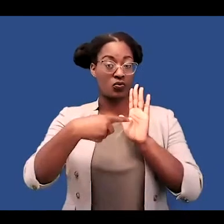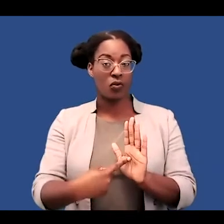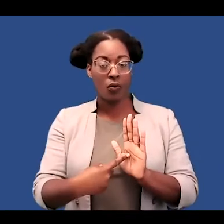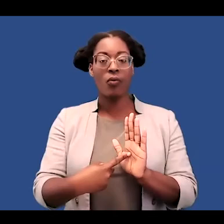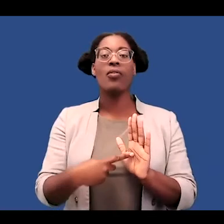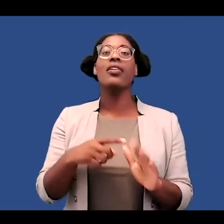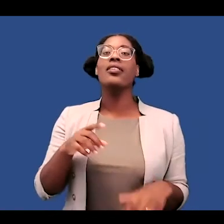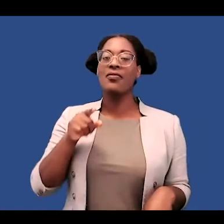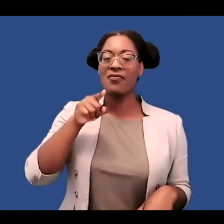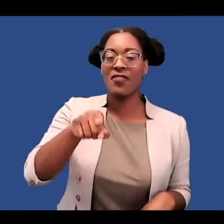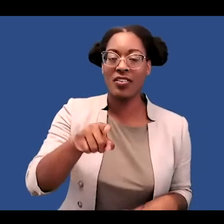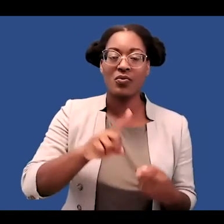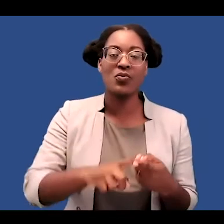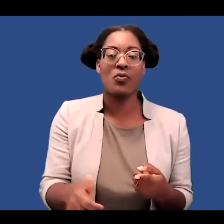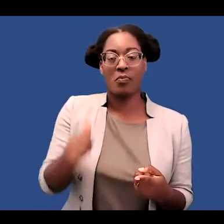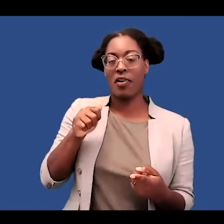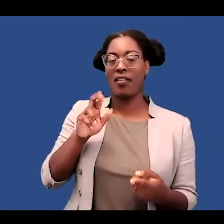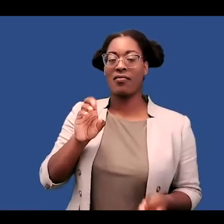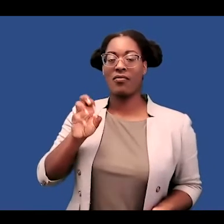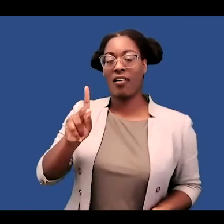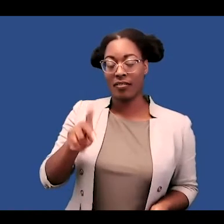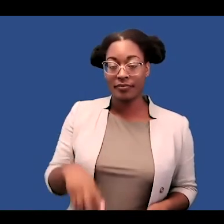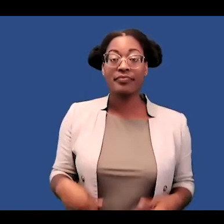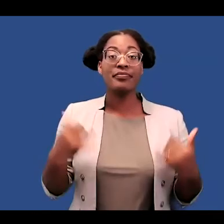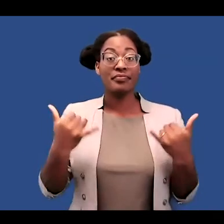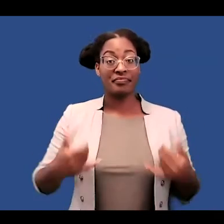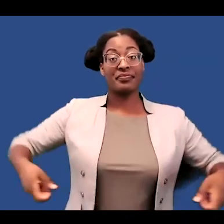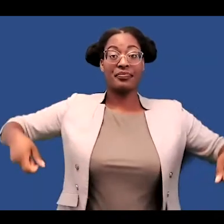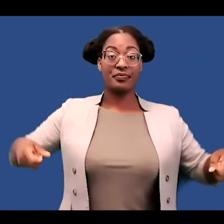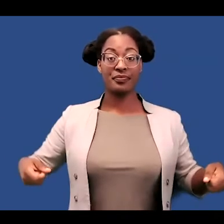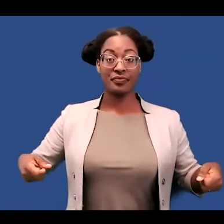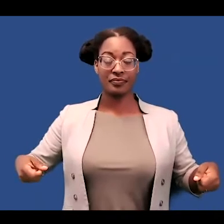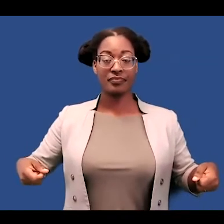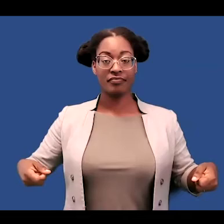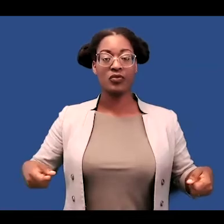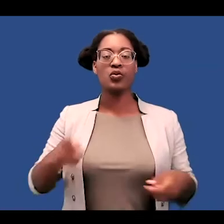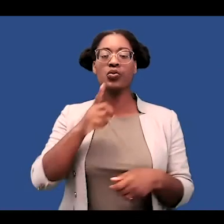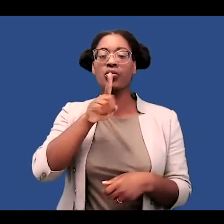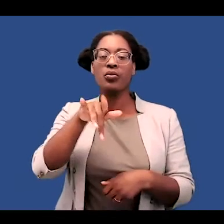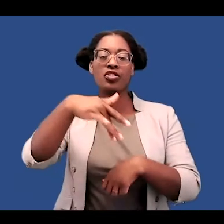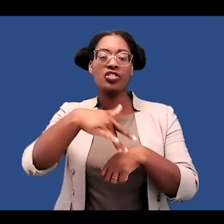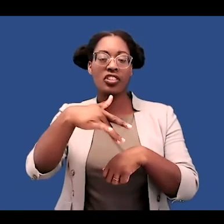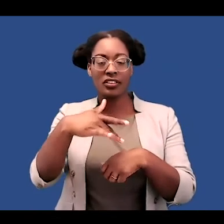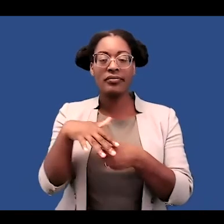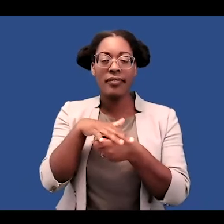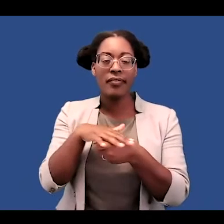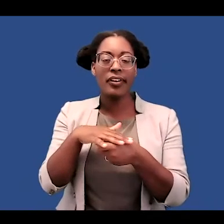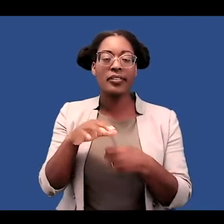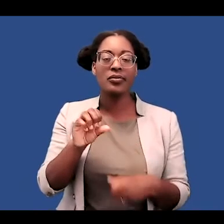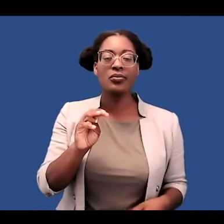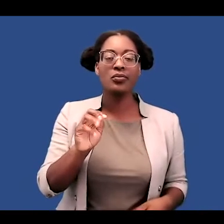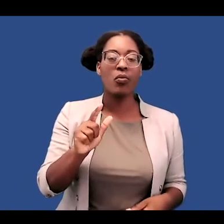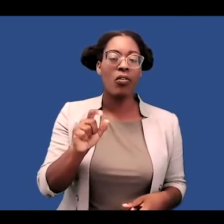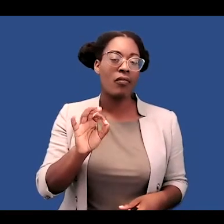rock. With one hand on each side, hold the hoop horizontally so that it touches the small of your back. Step